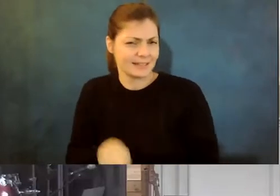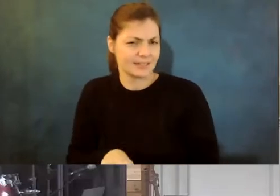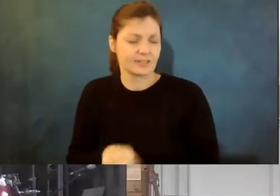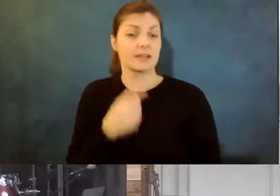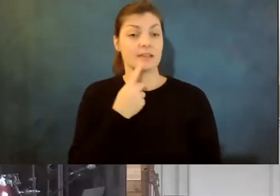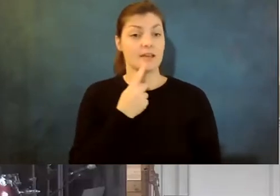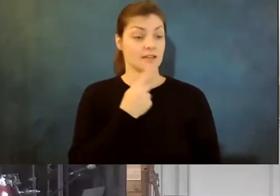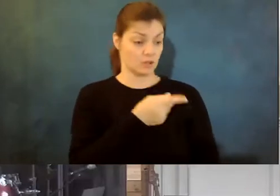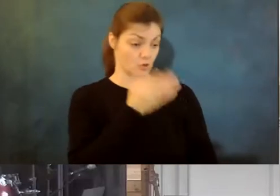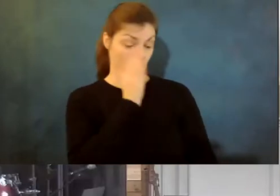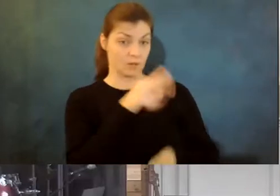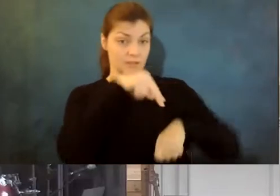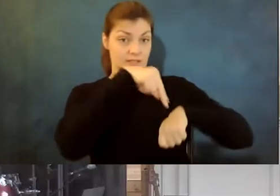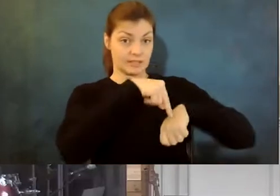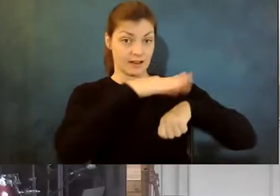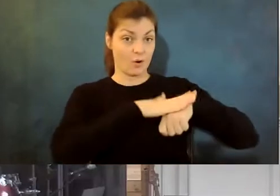stand on the rock.